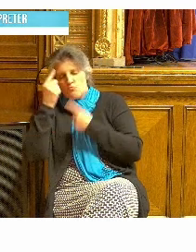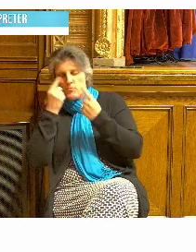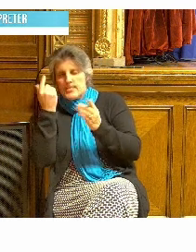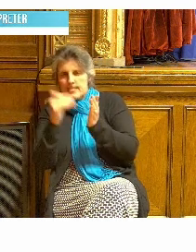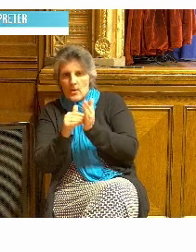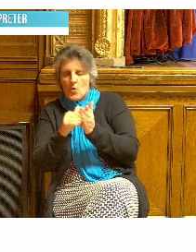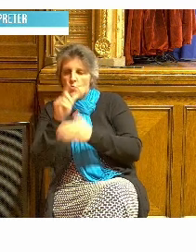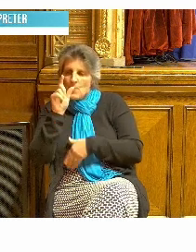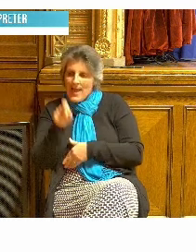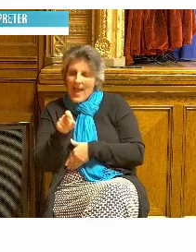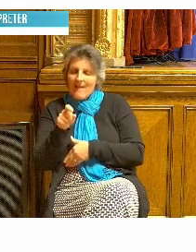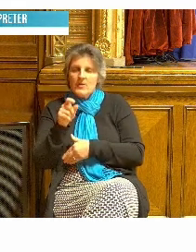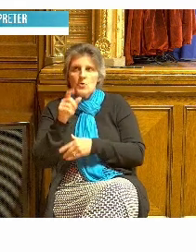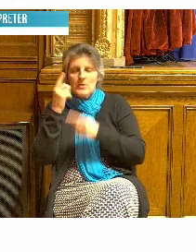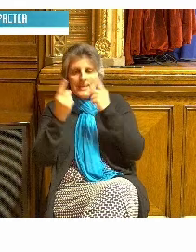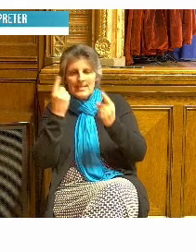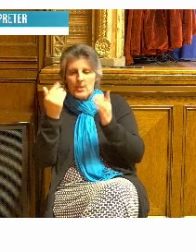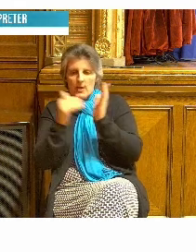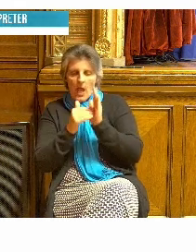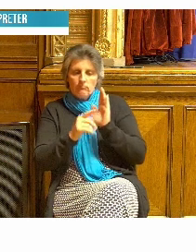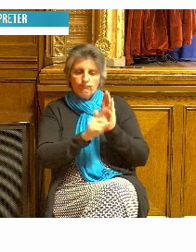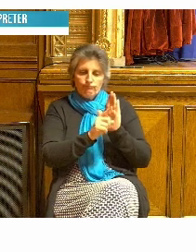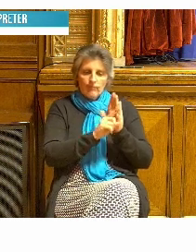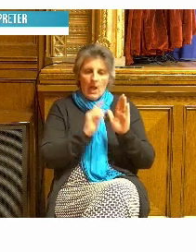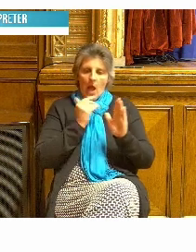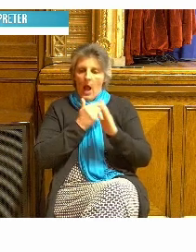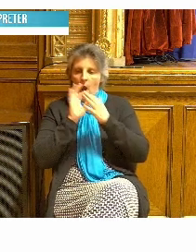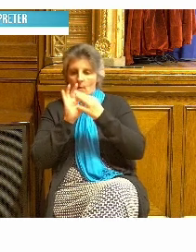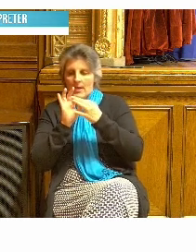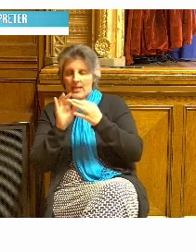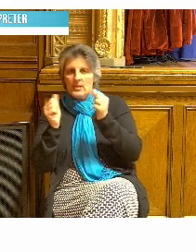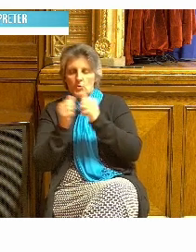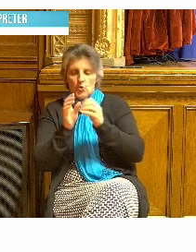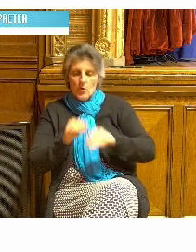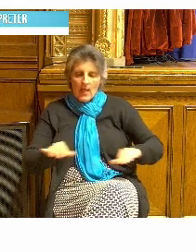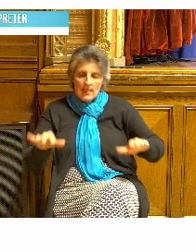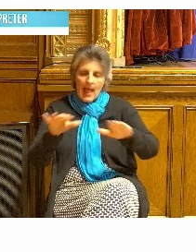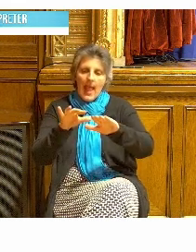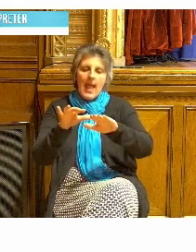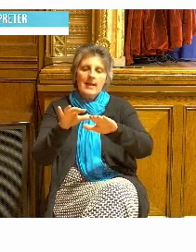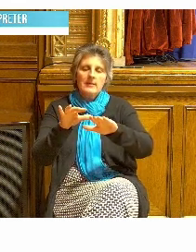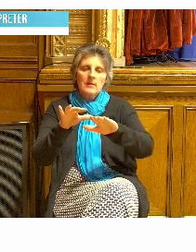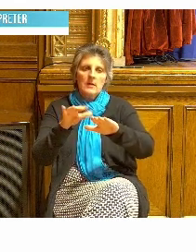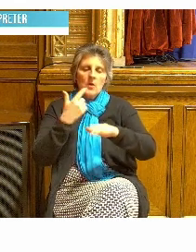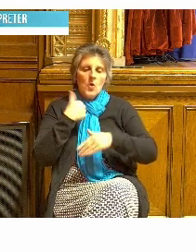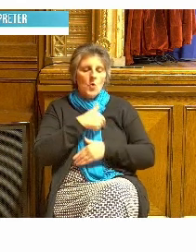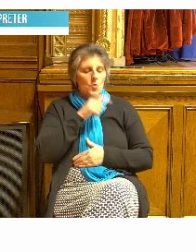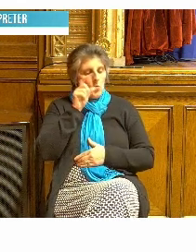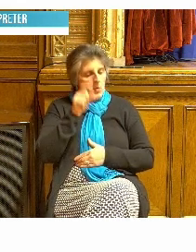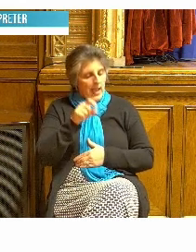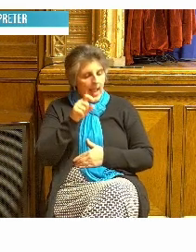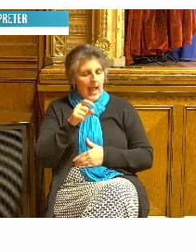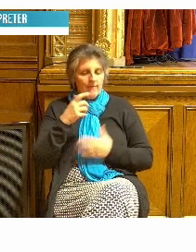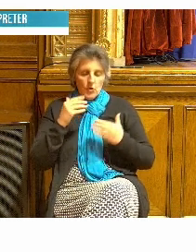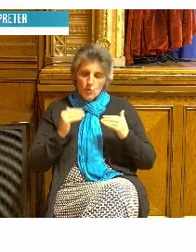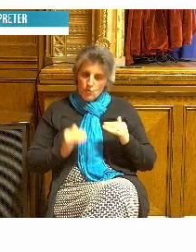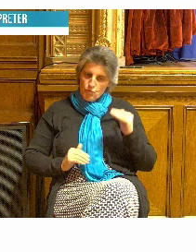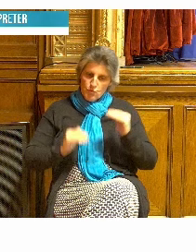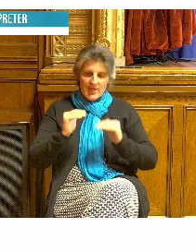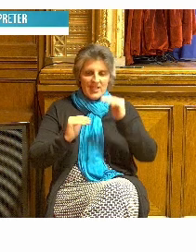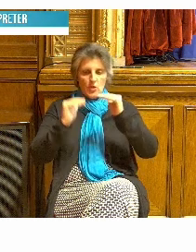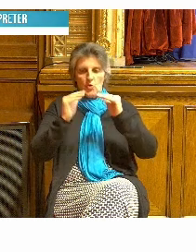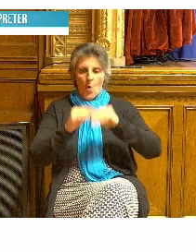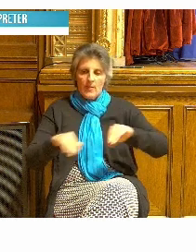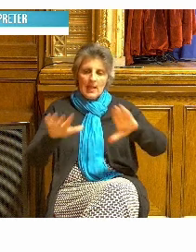we have to reconsider our relationship to the land. We have to restore the land